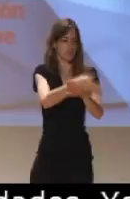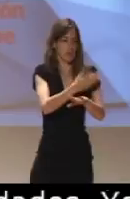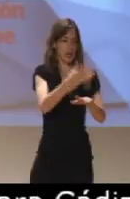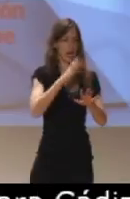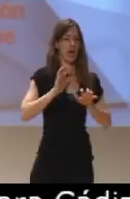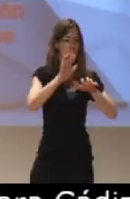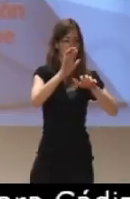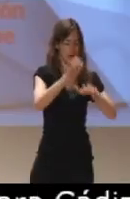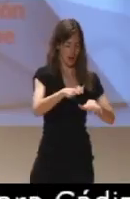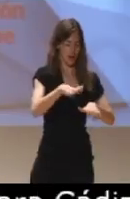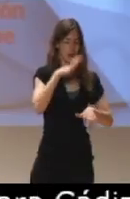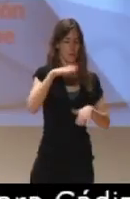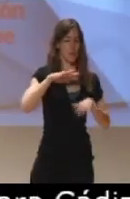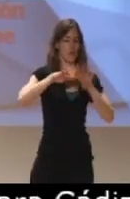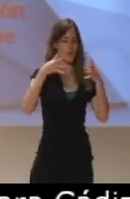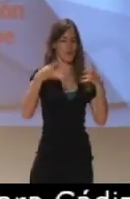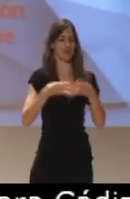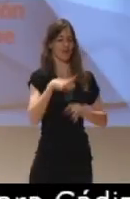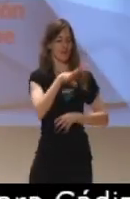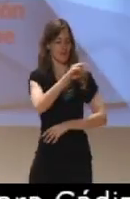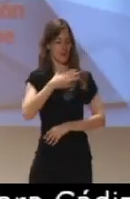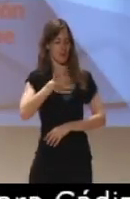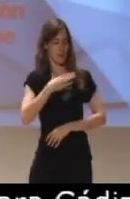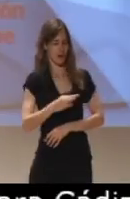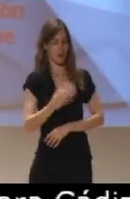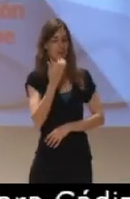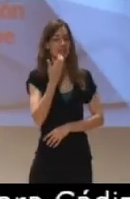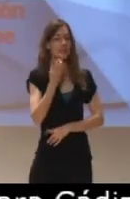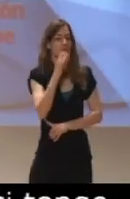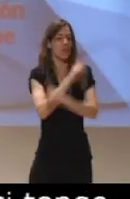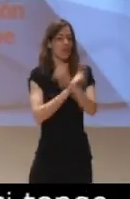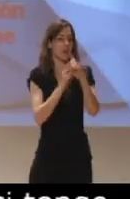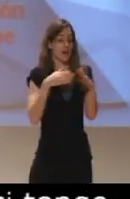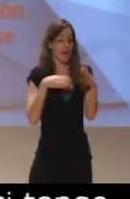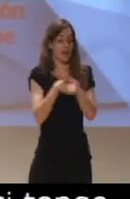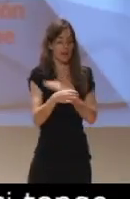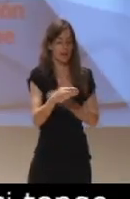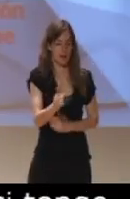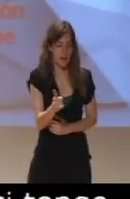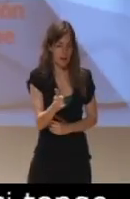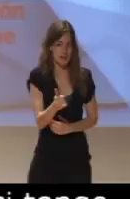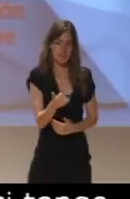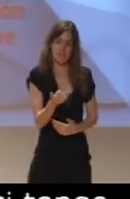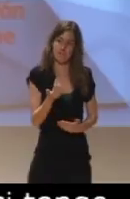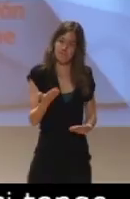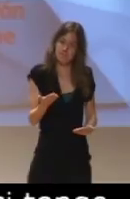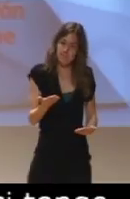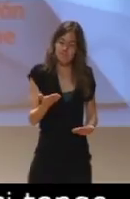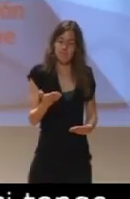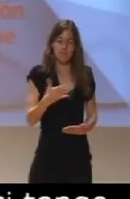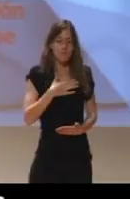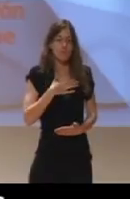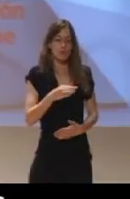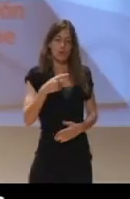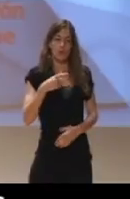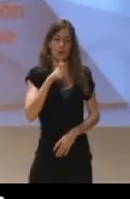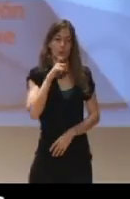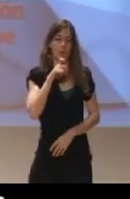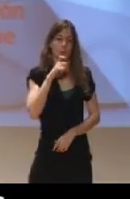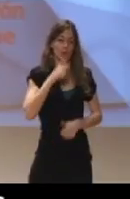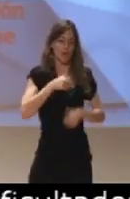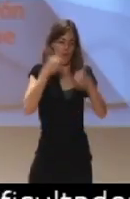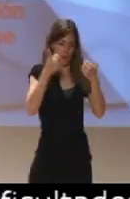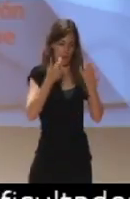ticket for Cadiz on the internet, but if I have a problem with accessibility,